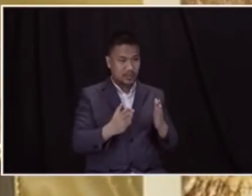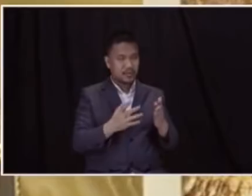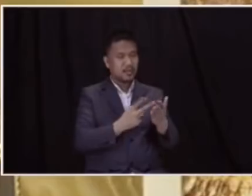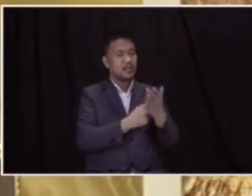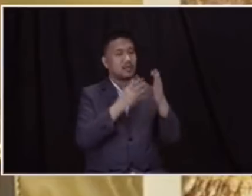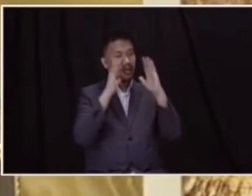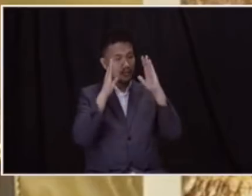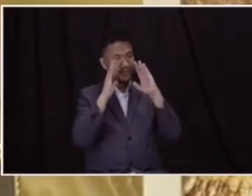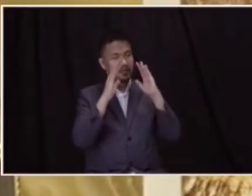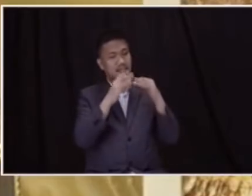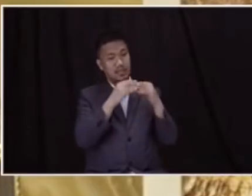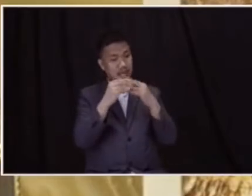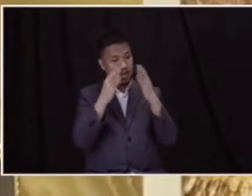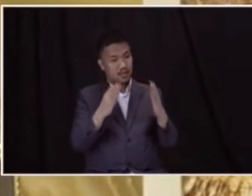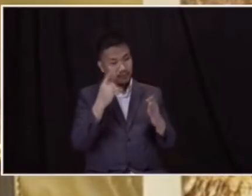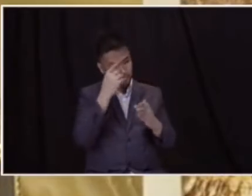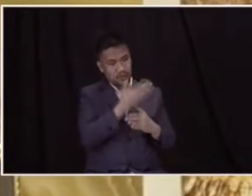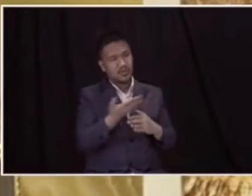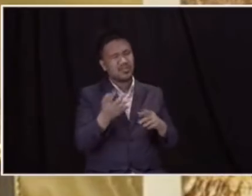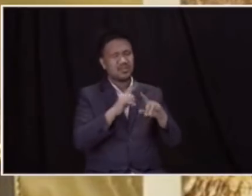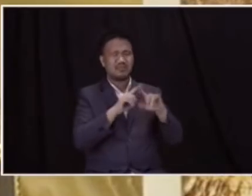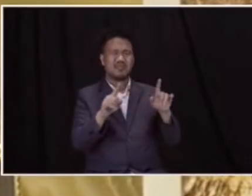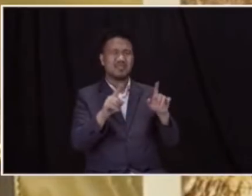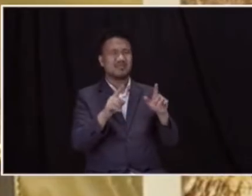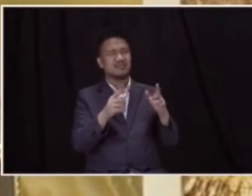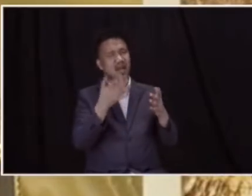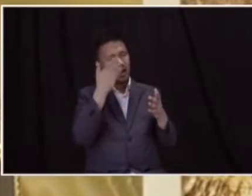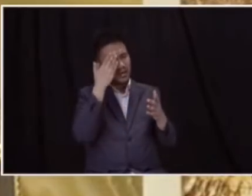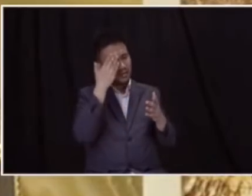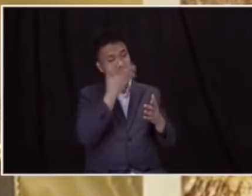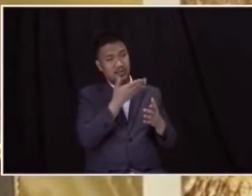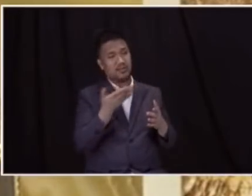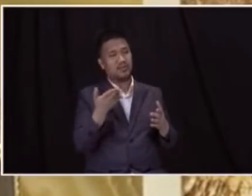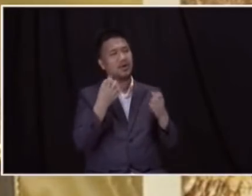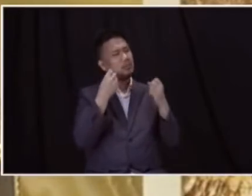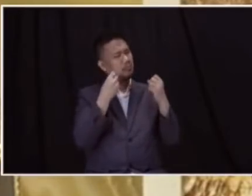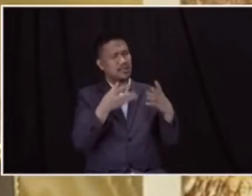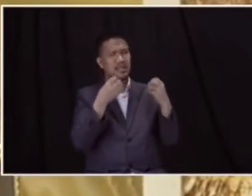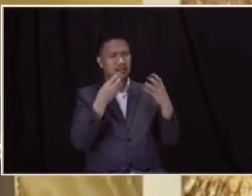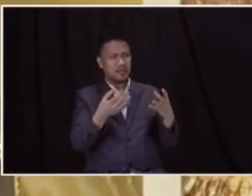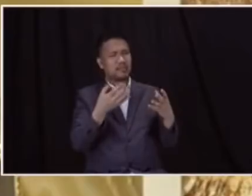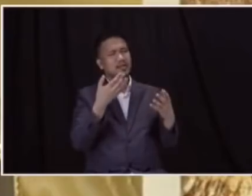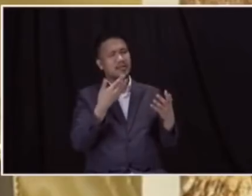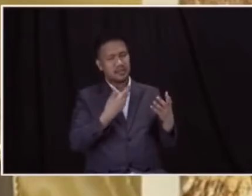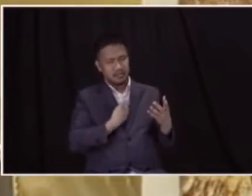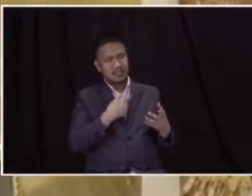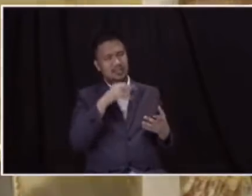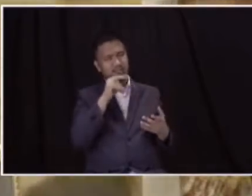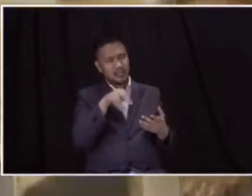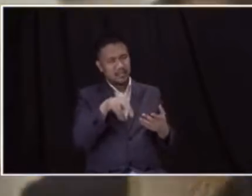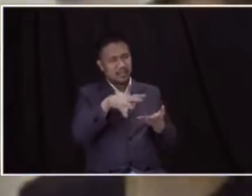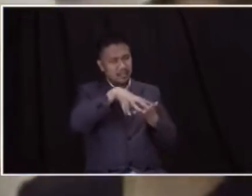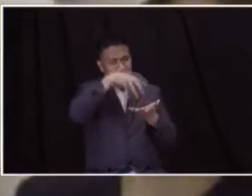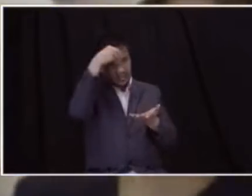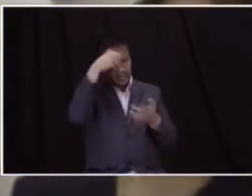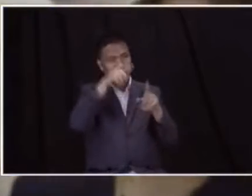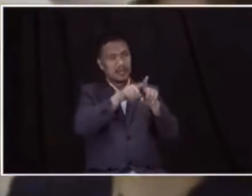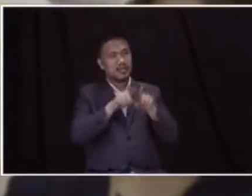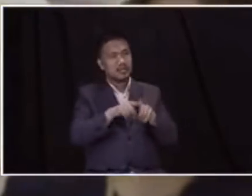Yet, as you know well, there are still a lot that I should learn. As I leave